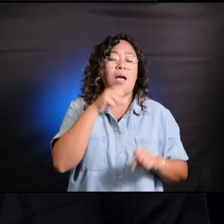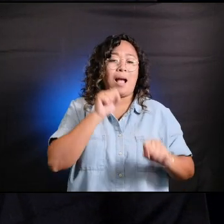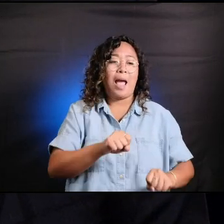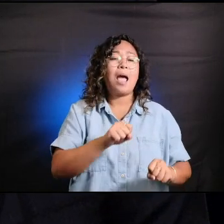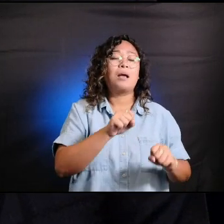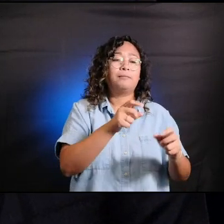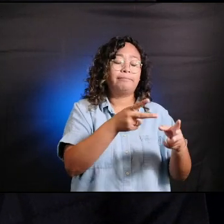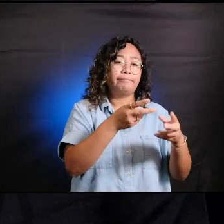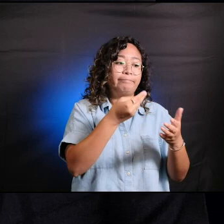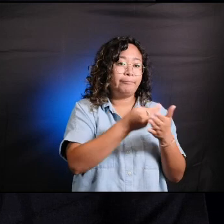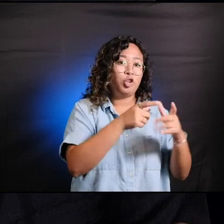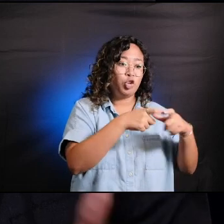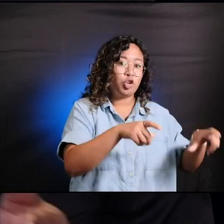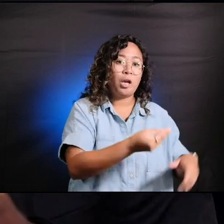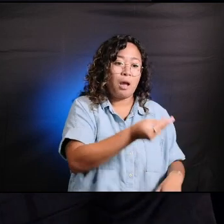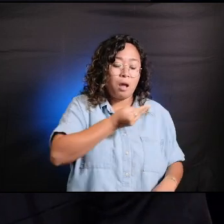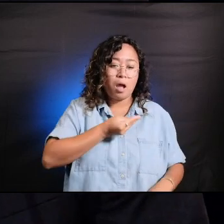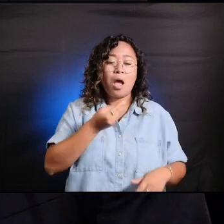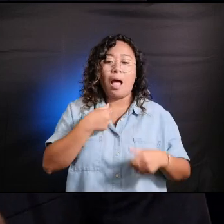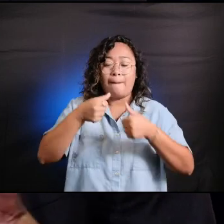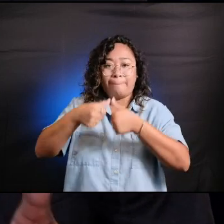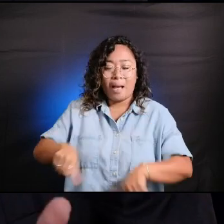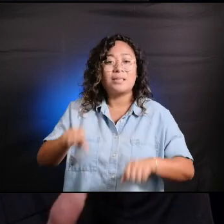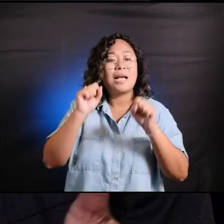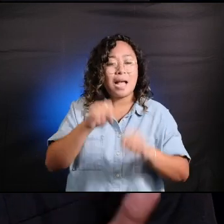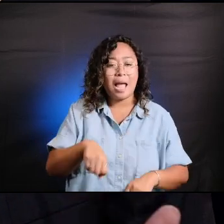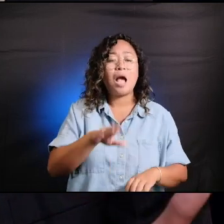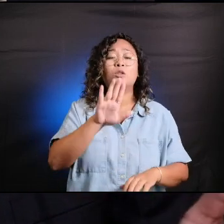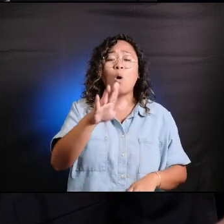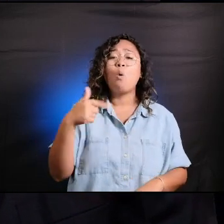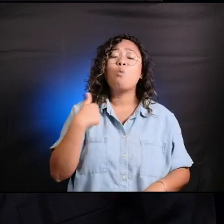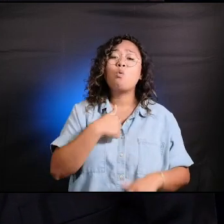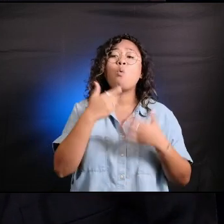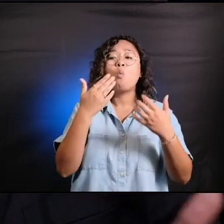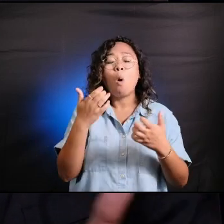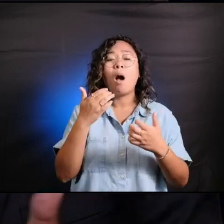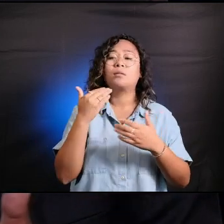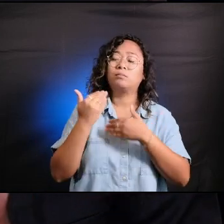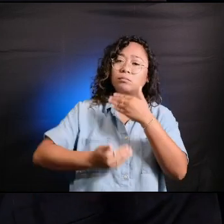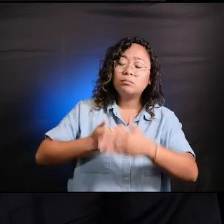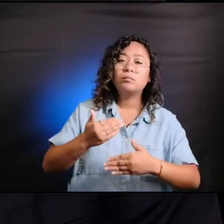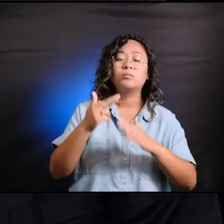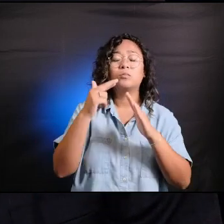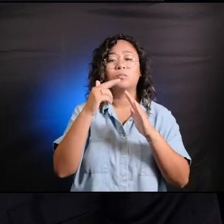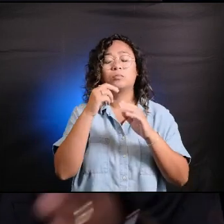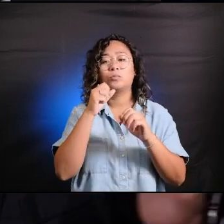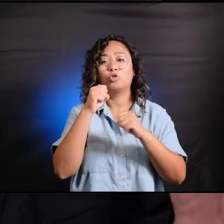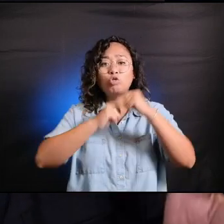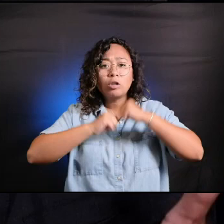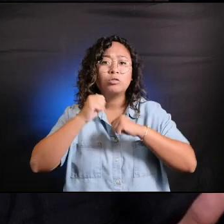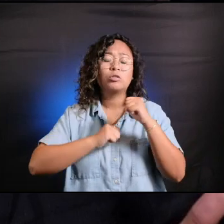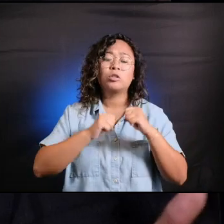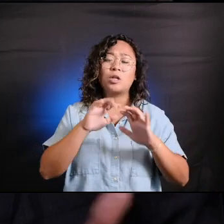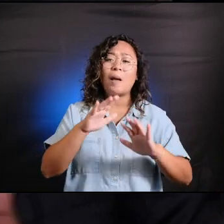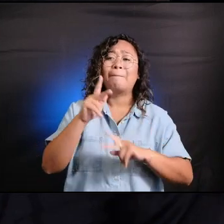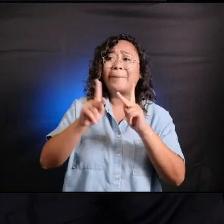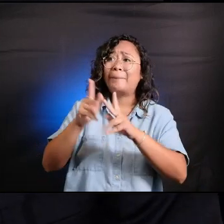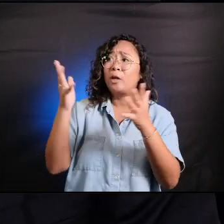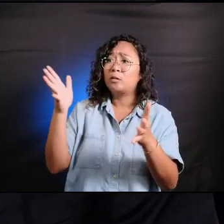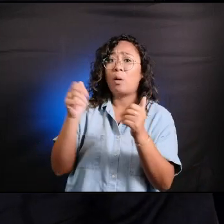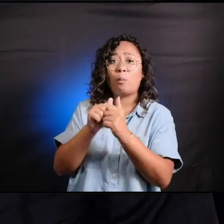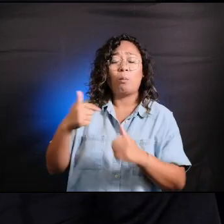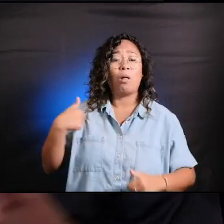into your account at a credit union. We just want this to be done as orderly as possible. There have been people reach out to us and